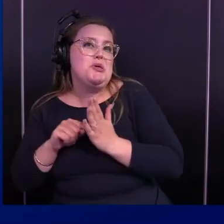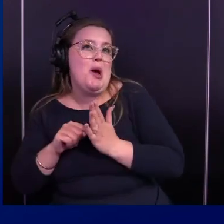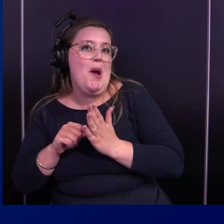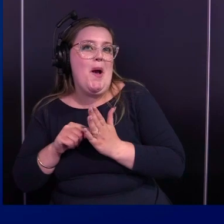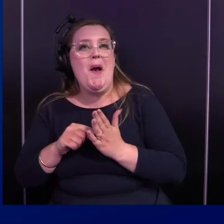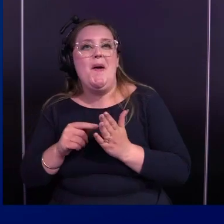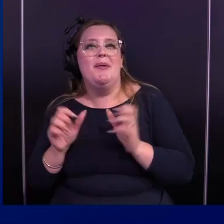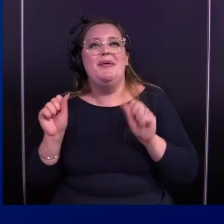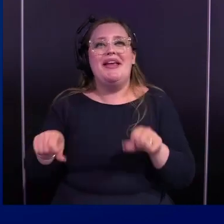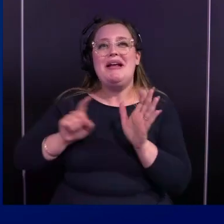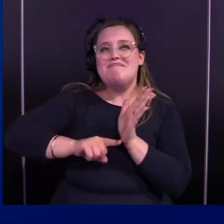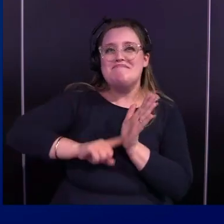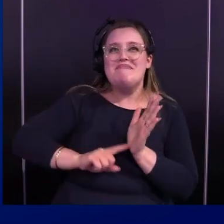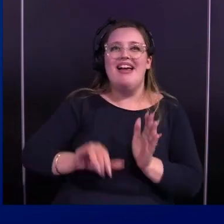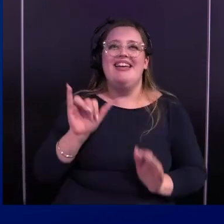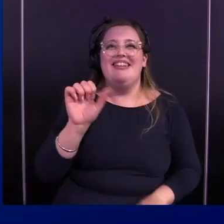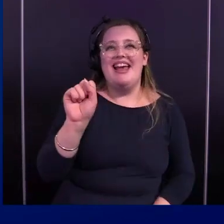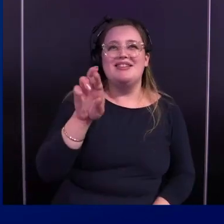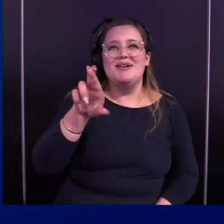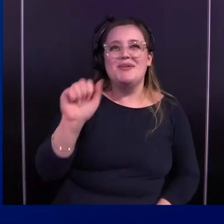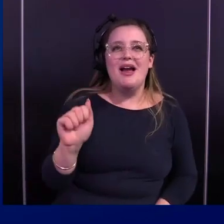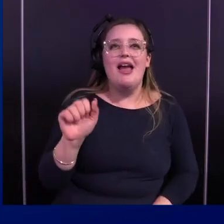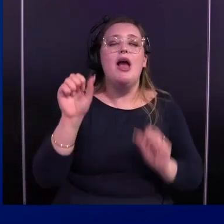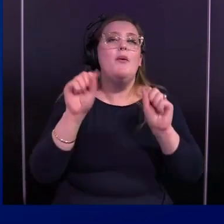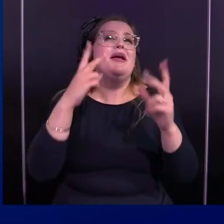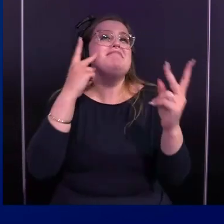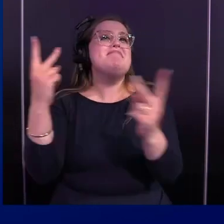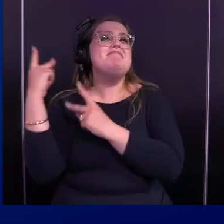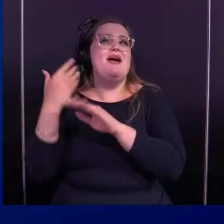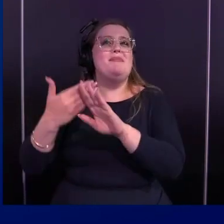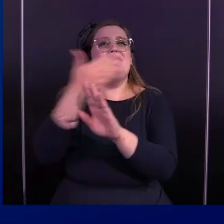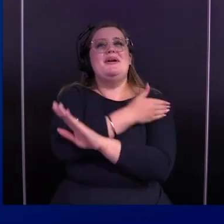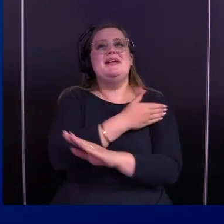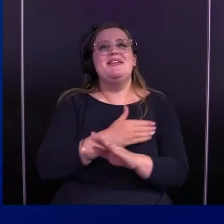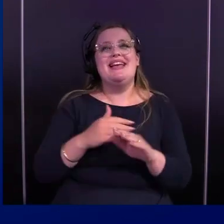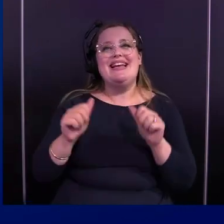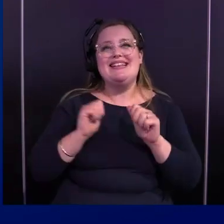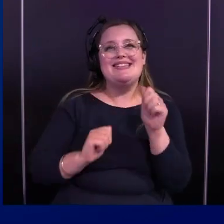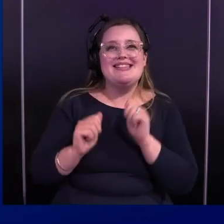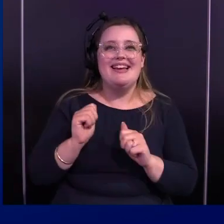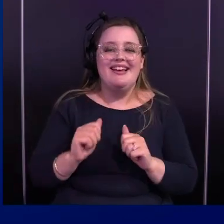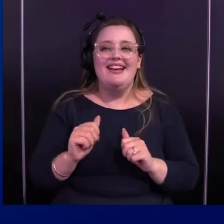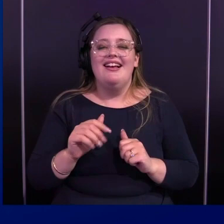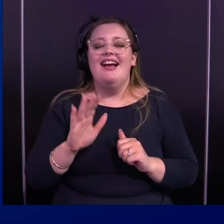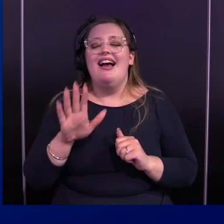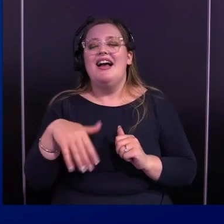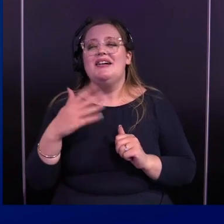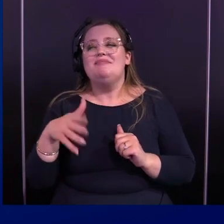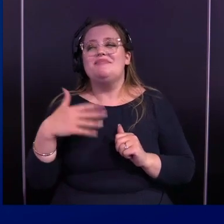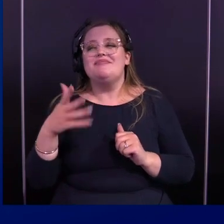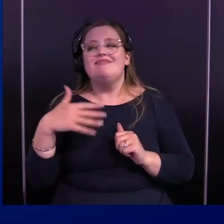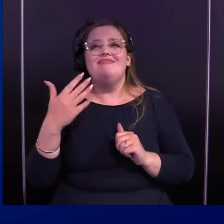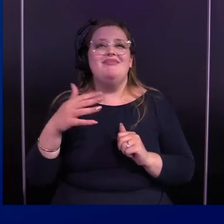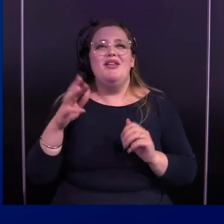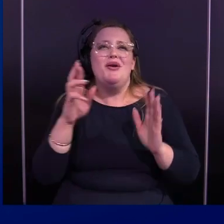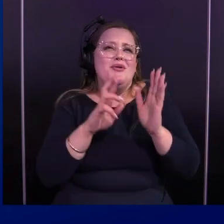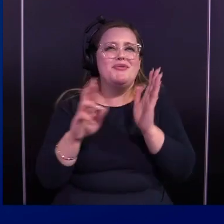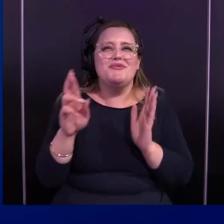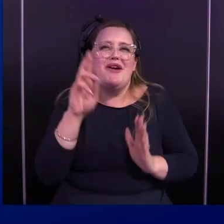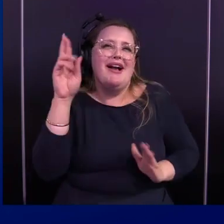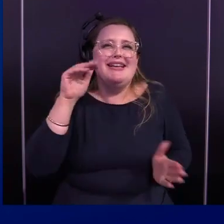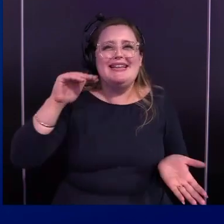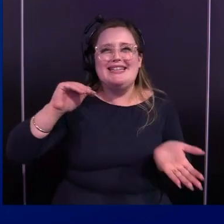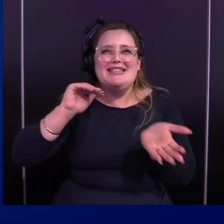the SRA. And we could even flash back to the previous episode of the rocket doctor wizardry that you